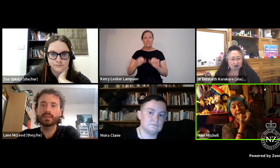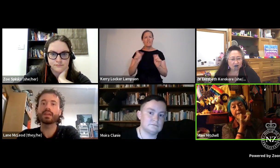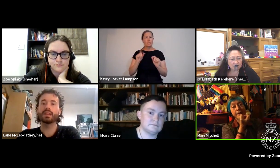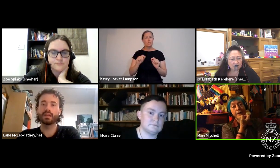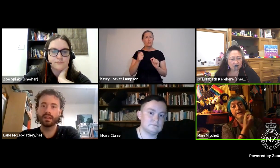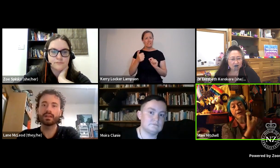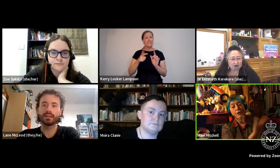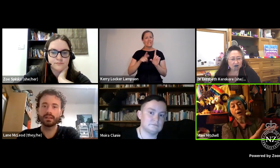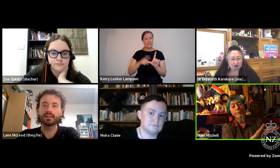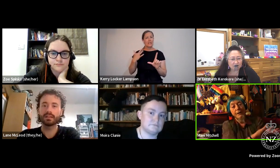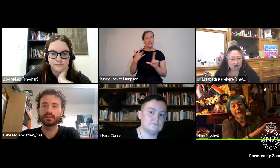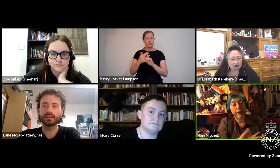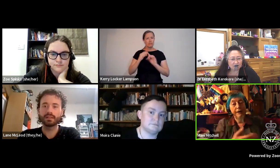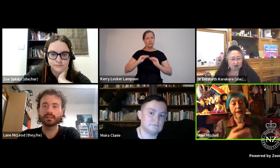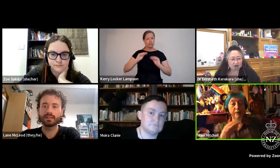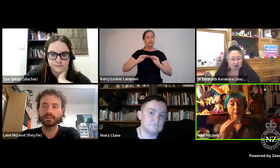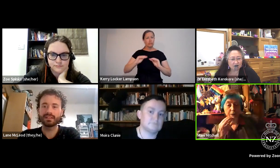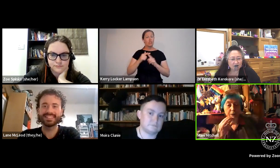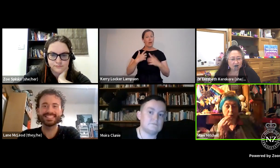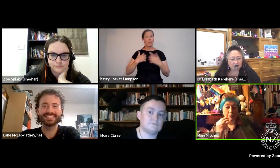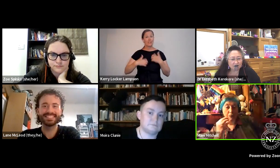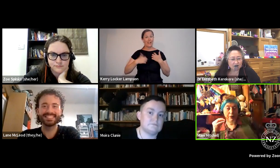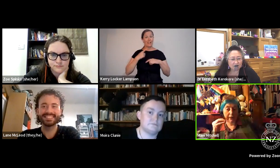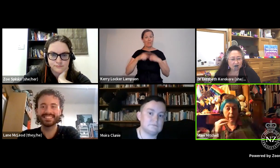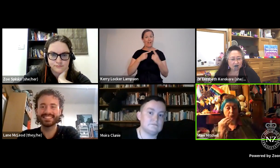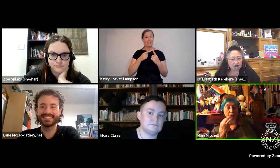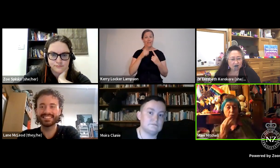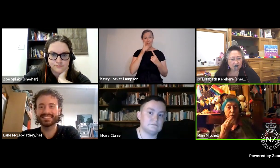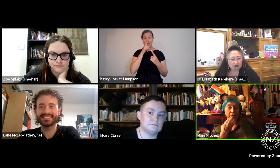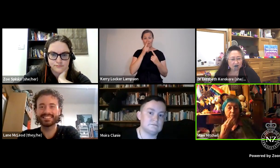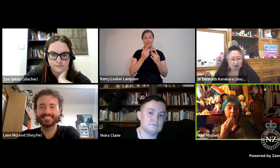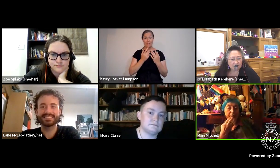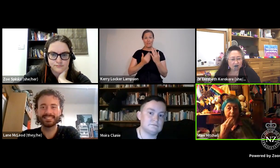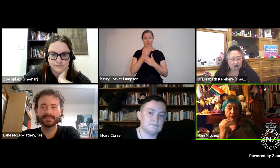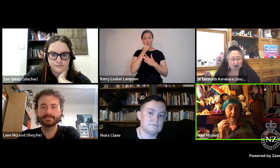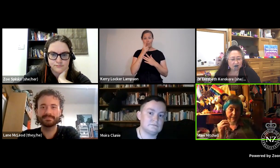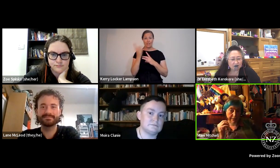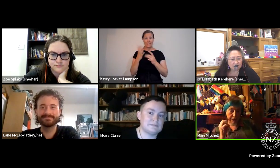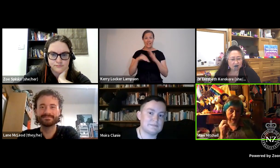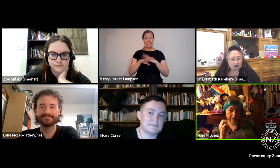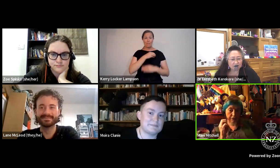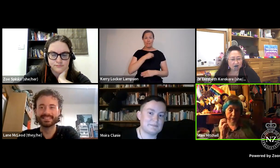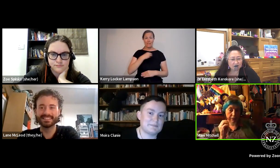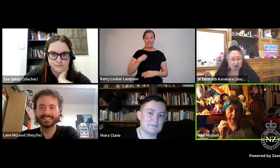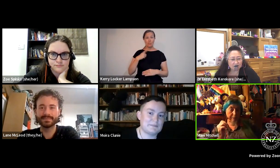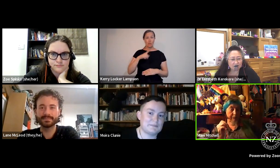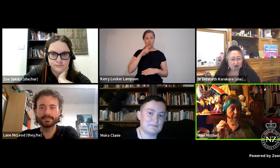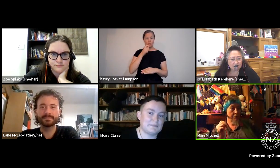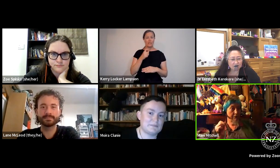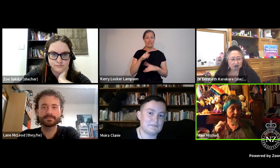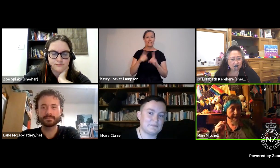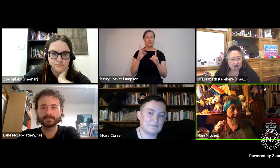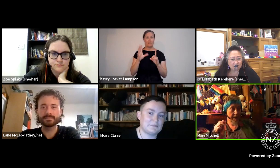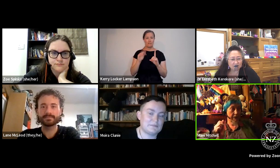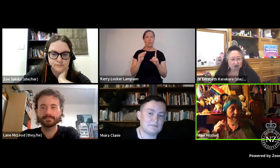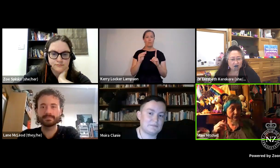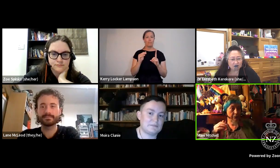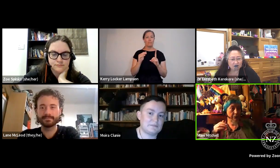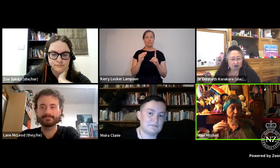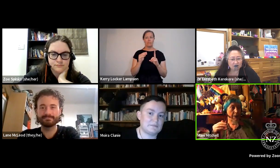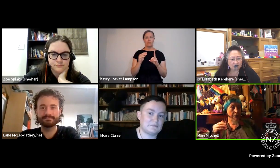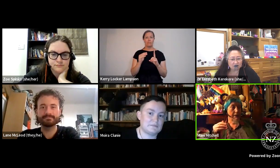6 years. So I'm excited about the people that are coming forward into medicine because they're very different than when we first started